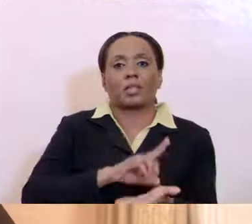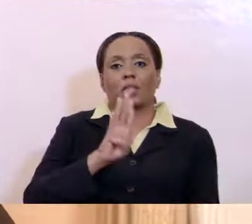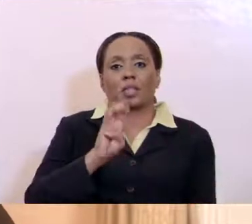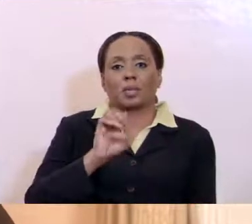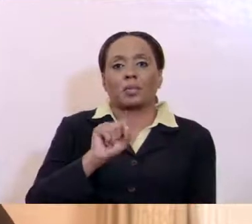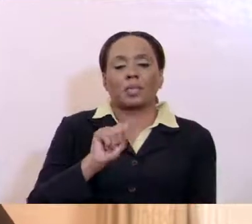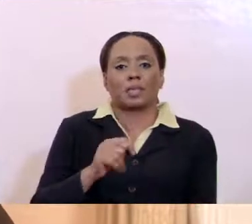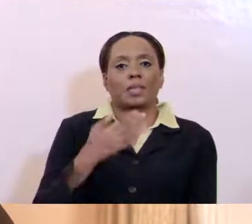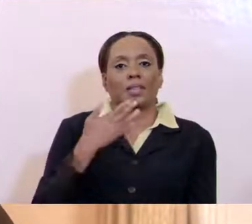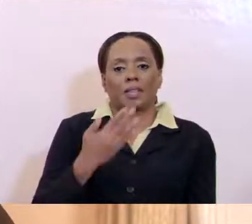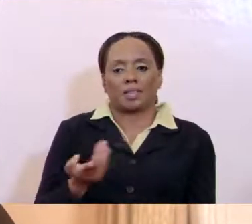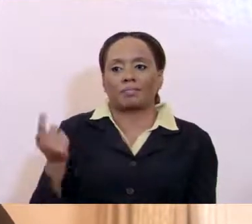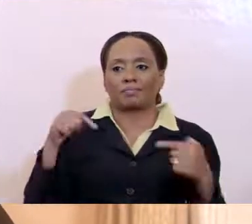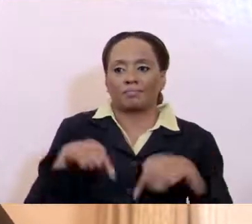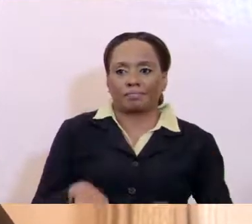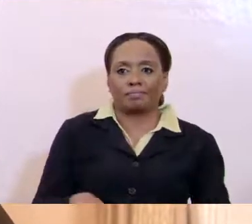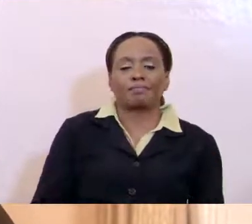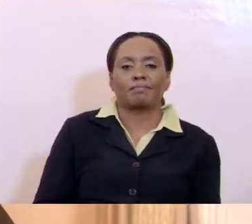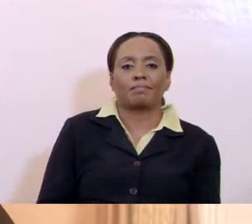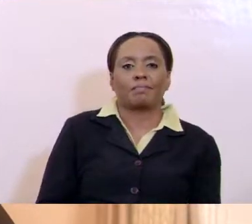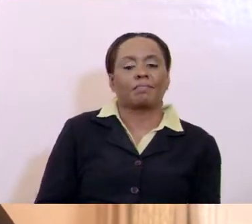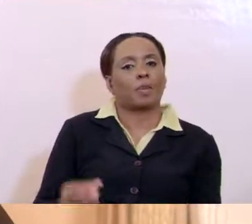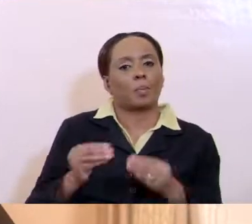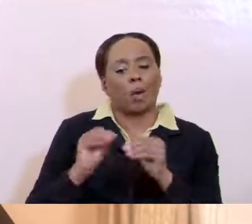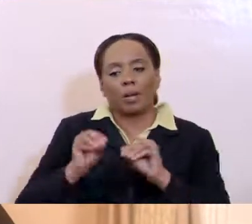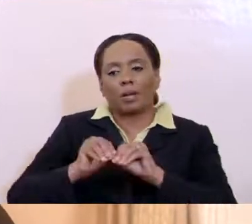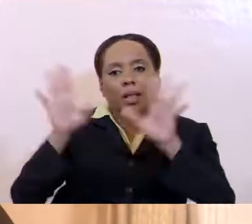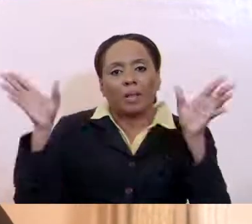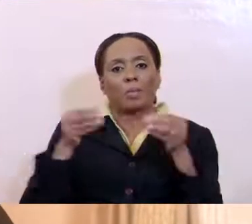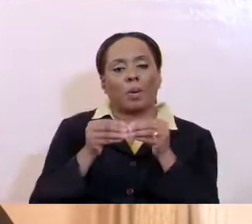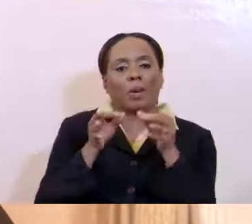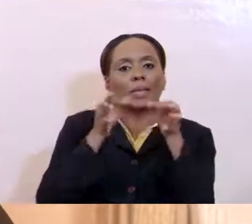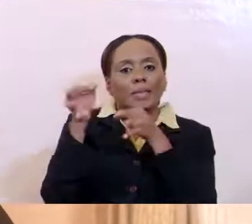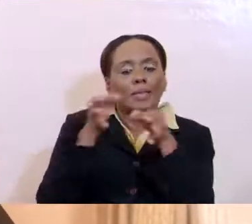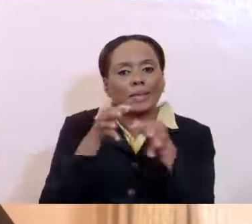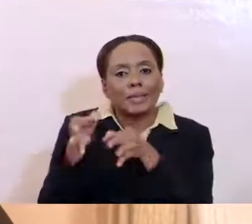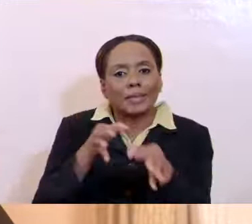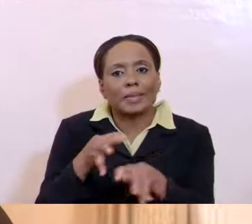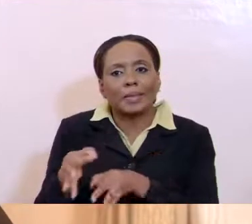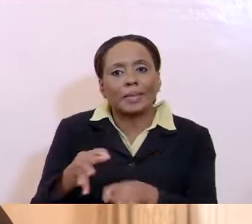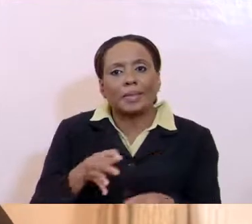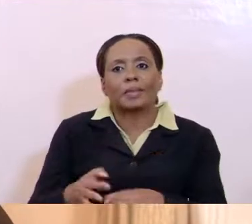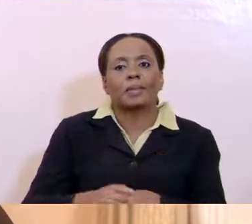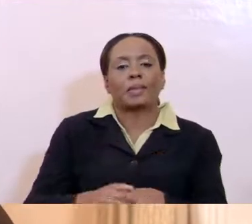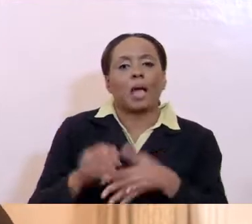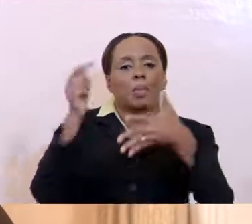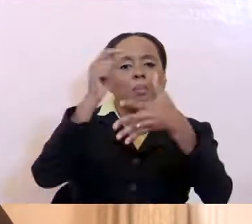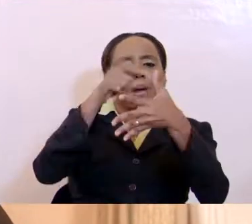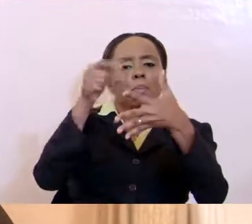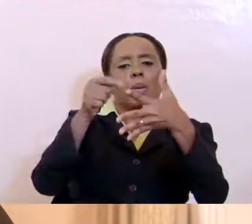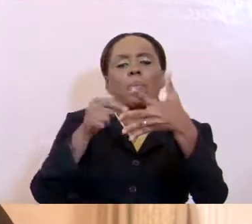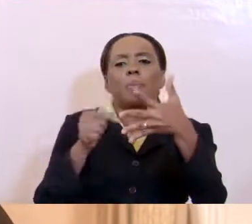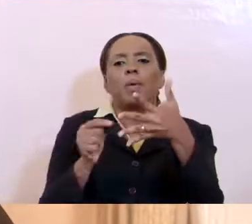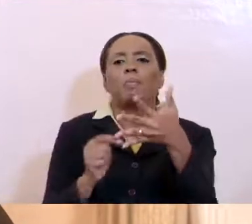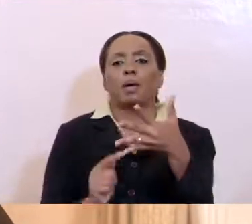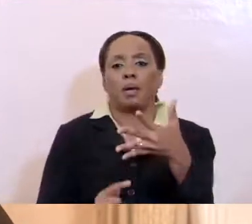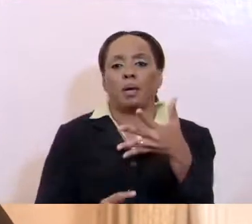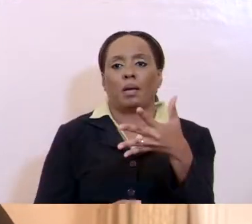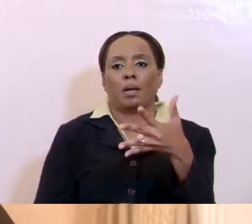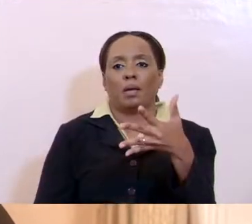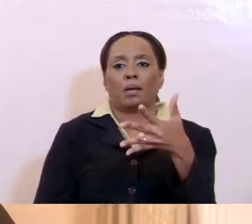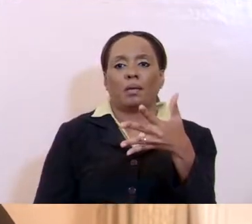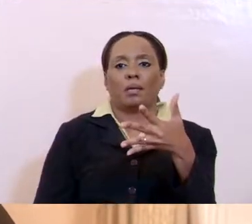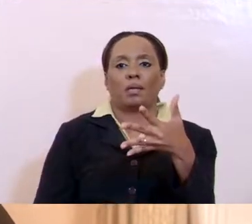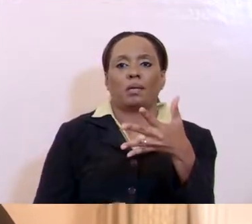trying to give greater clarity to the current directive on what exactly is expected of